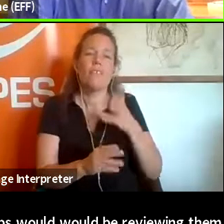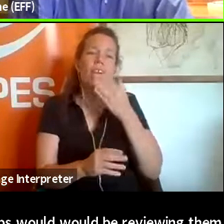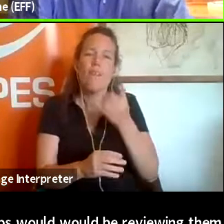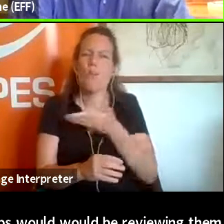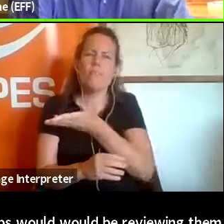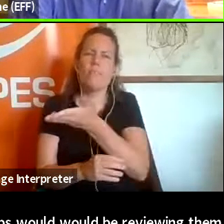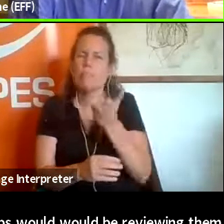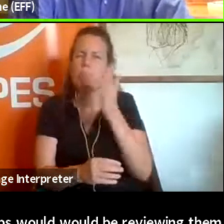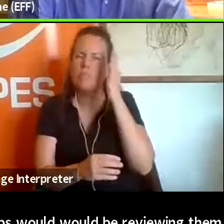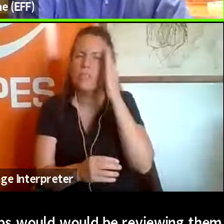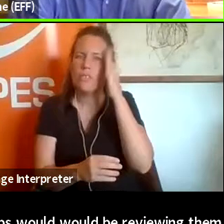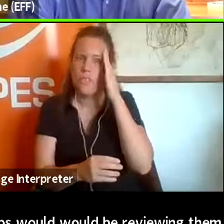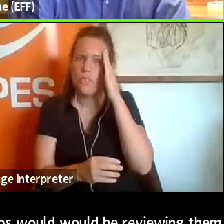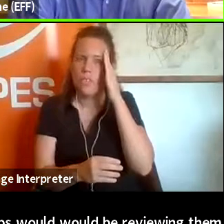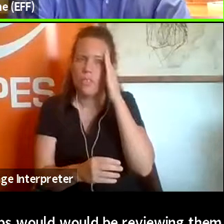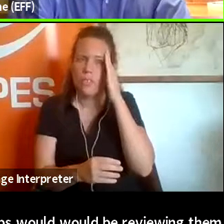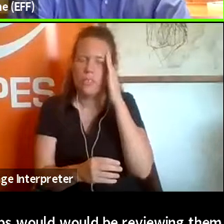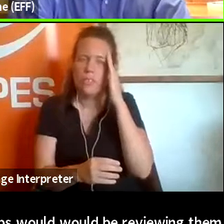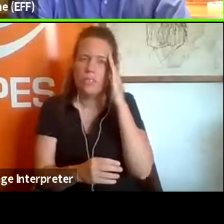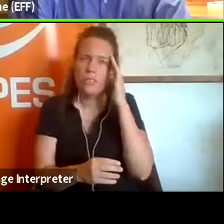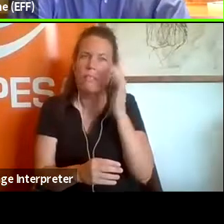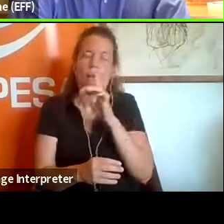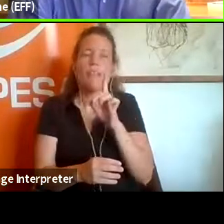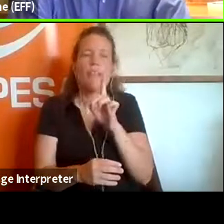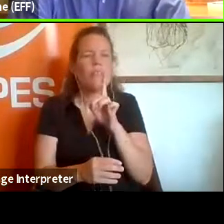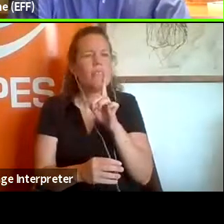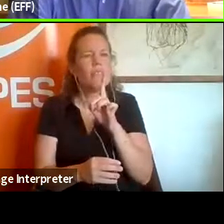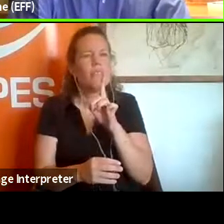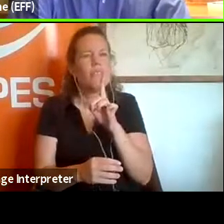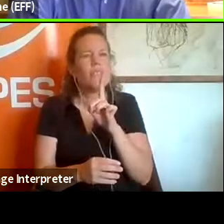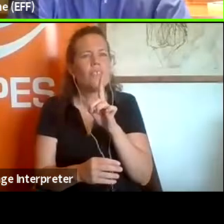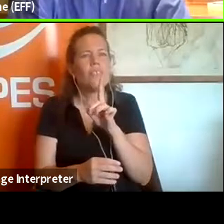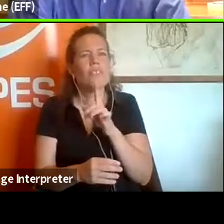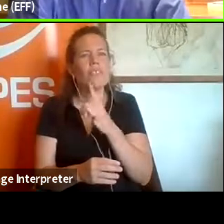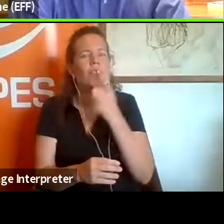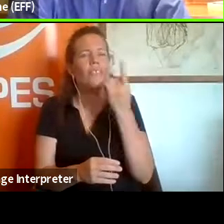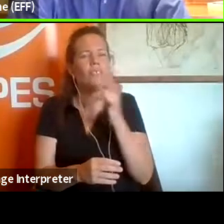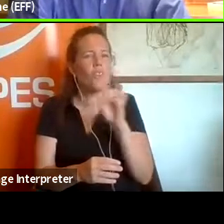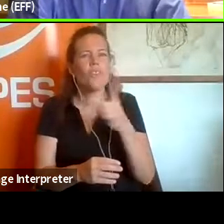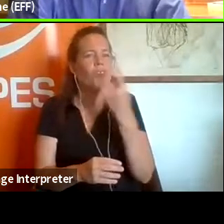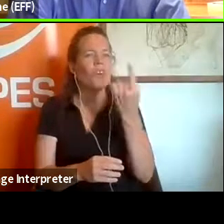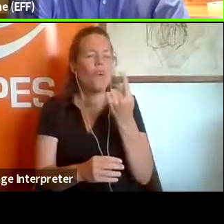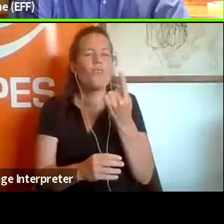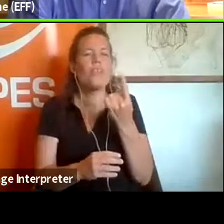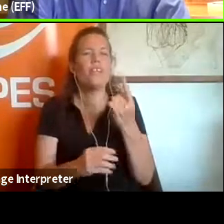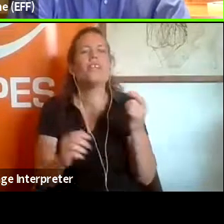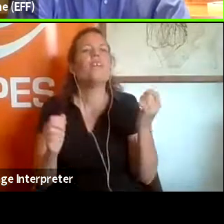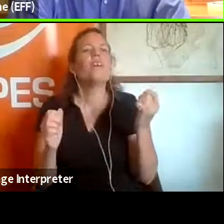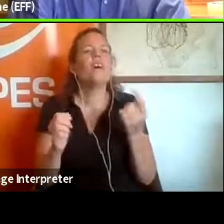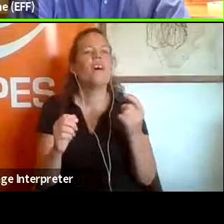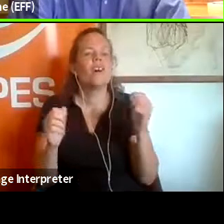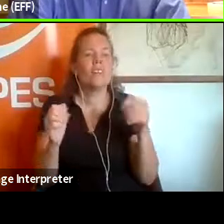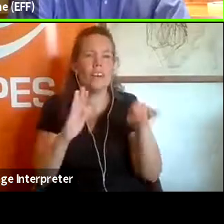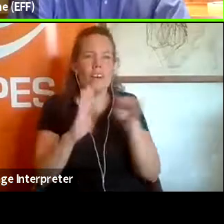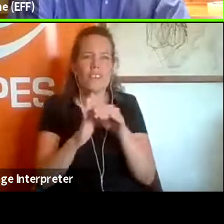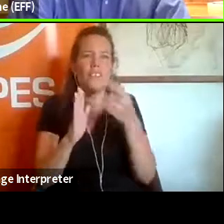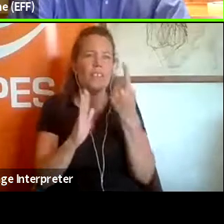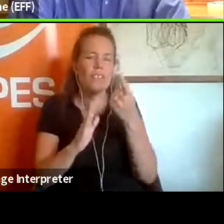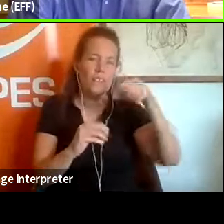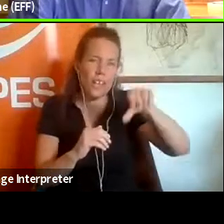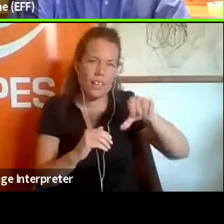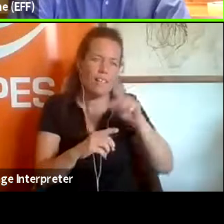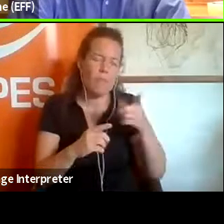of what those are, so they understand that it's not just EFF in Article 19 who are represented on this panel, but also Global